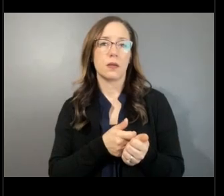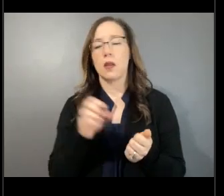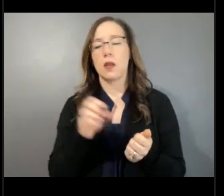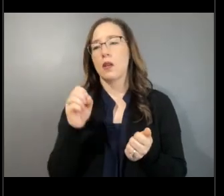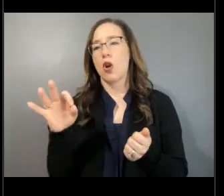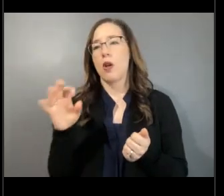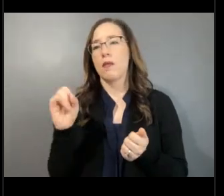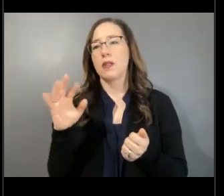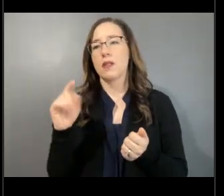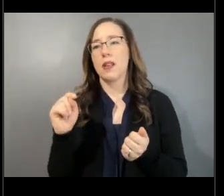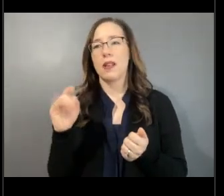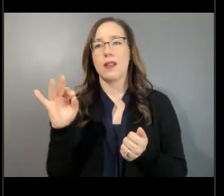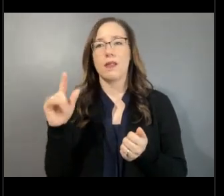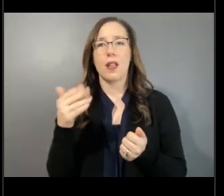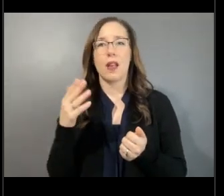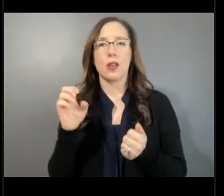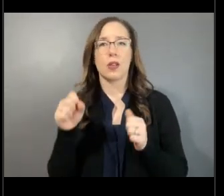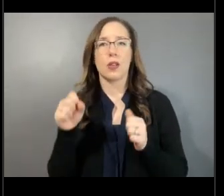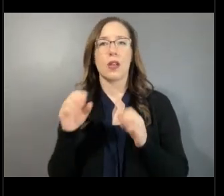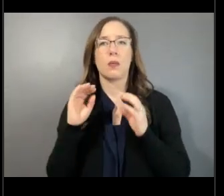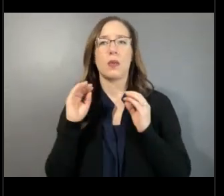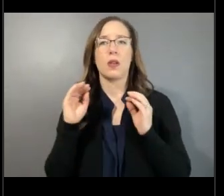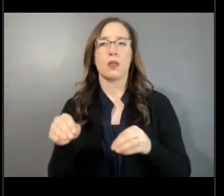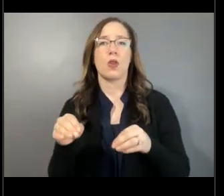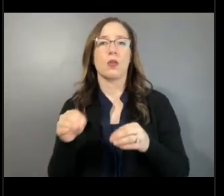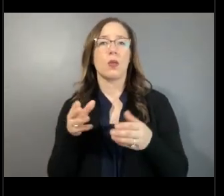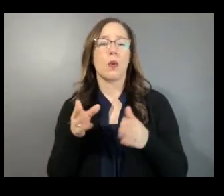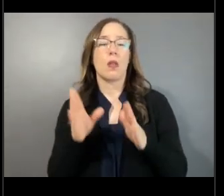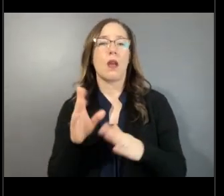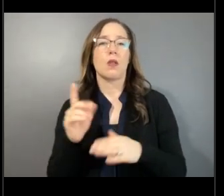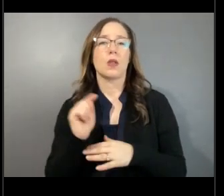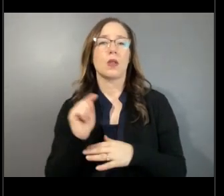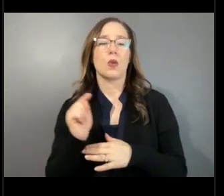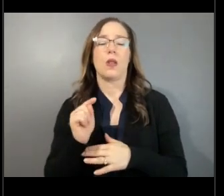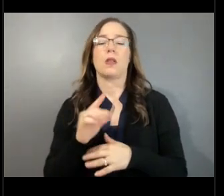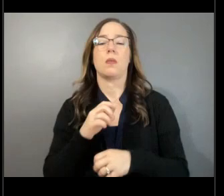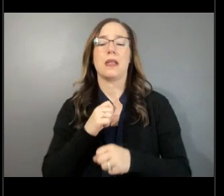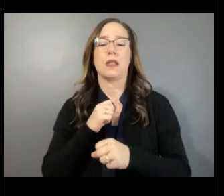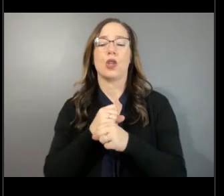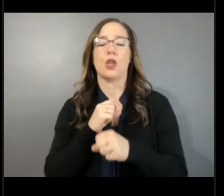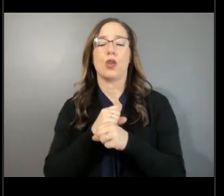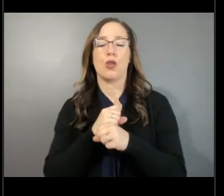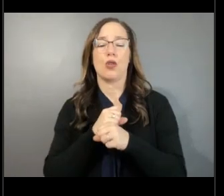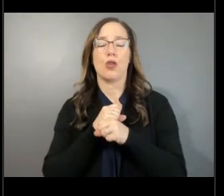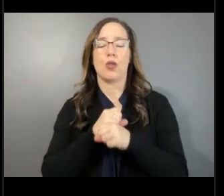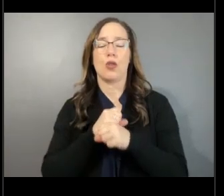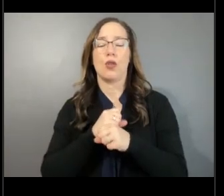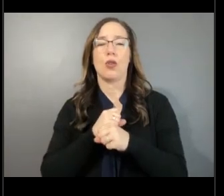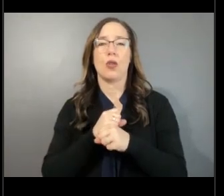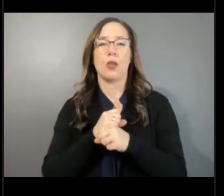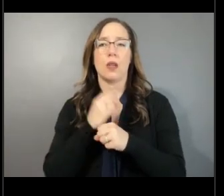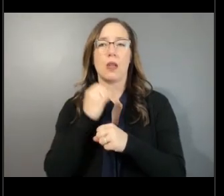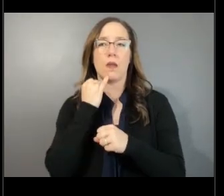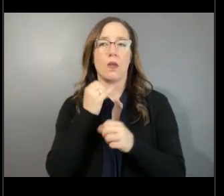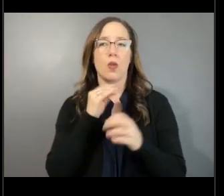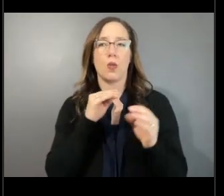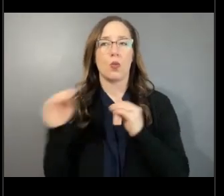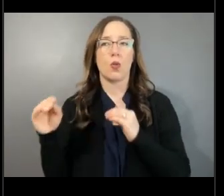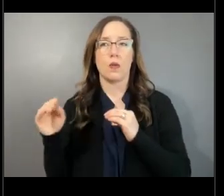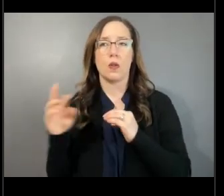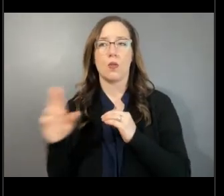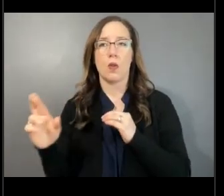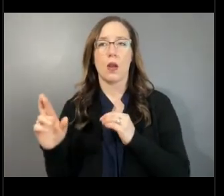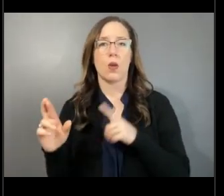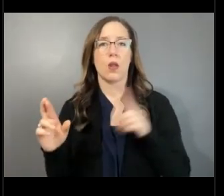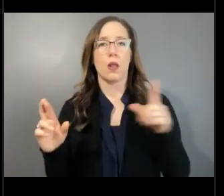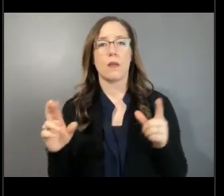flange can be installed that allows the toilet to be secured after moving it to the right or left. And the